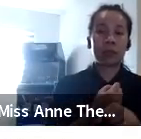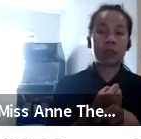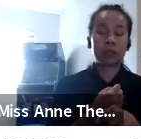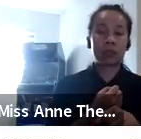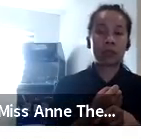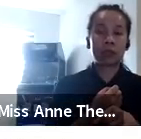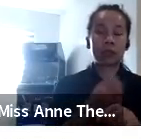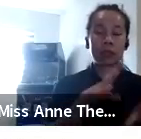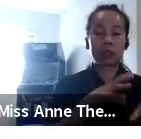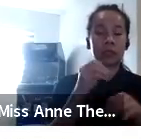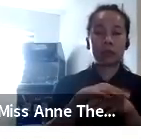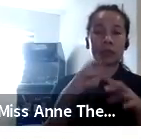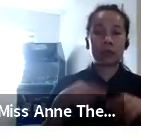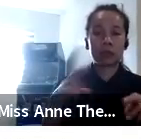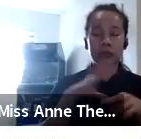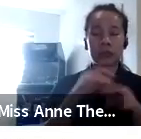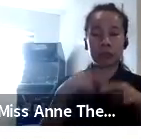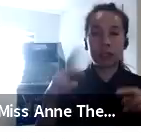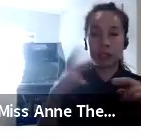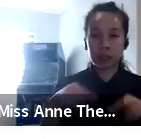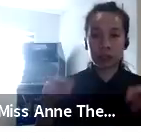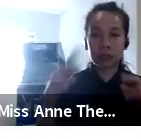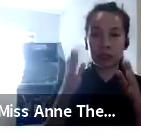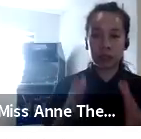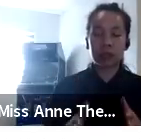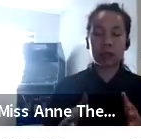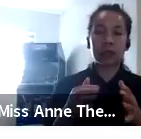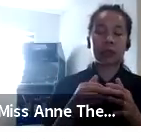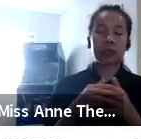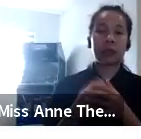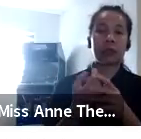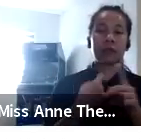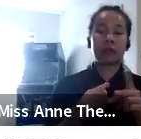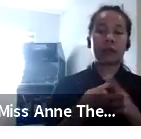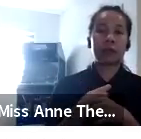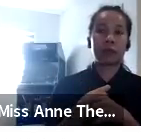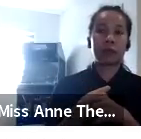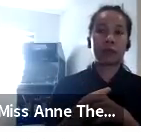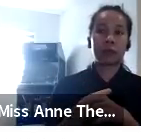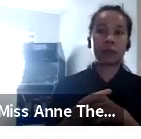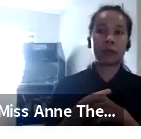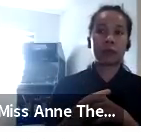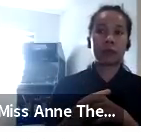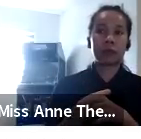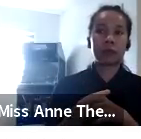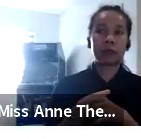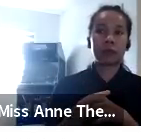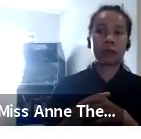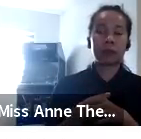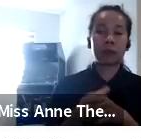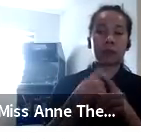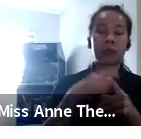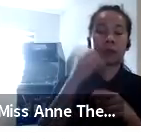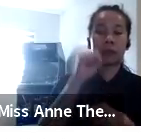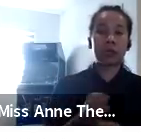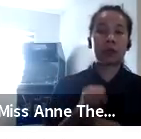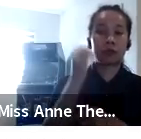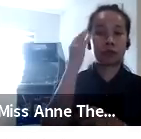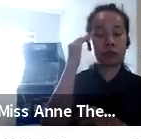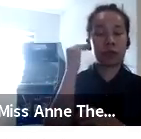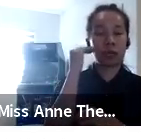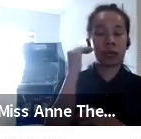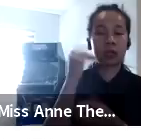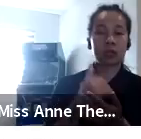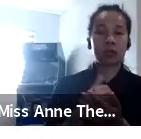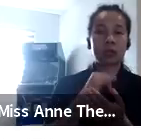I am also a research fellow from Busan National University, South Korea. It's really an